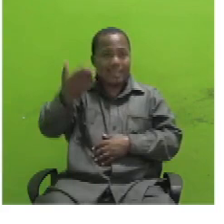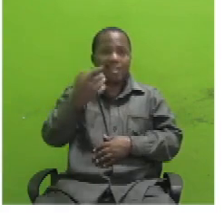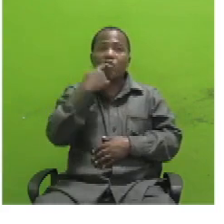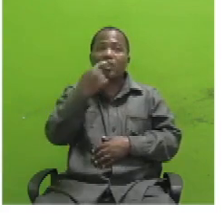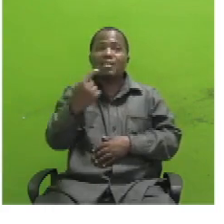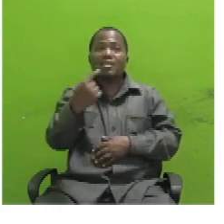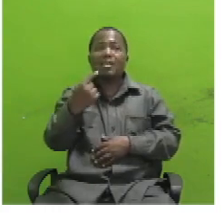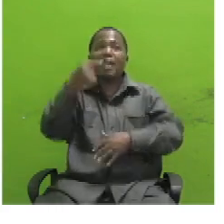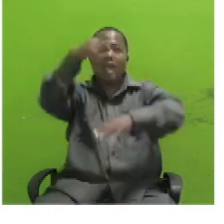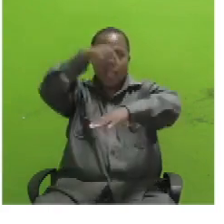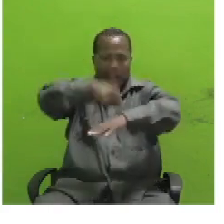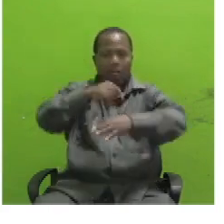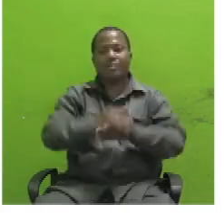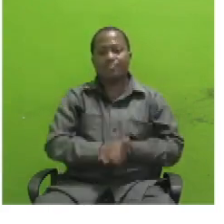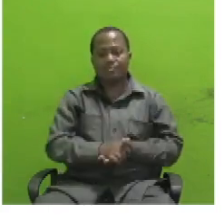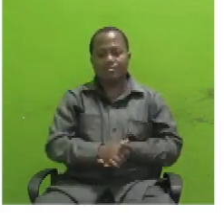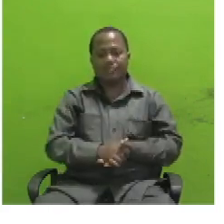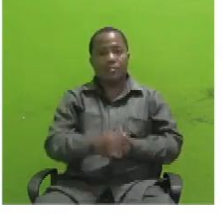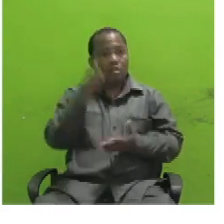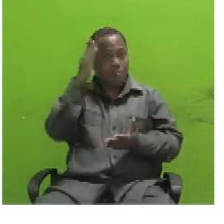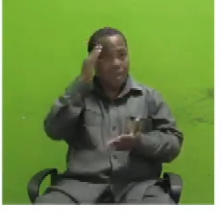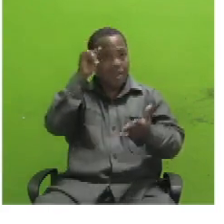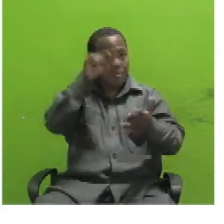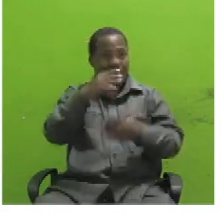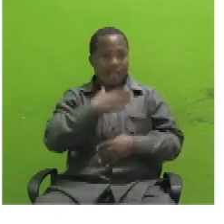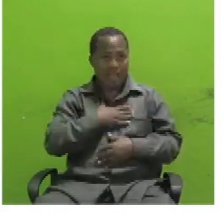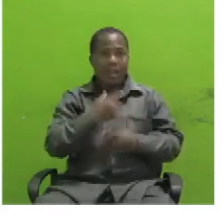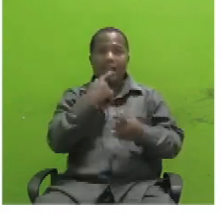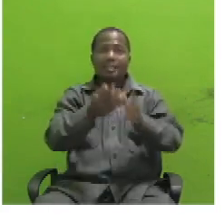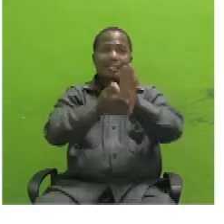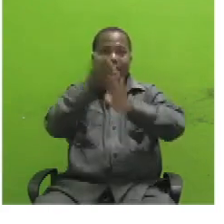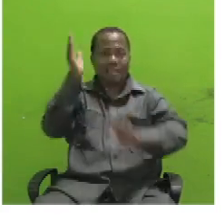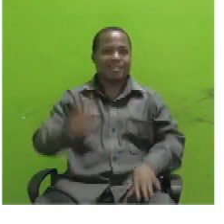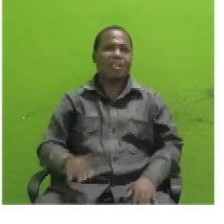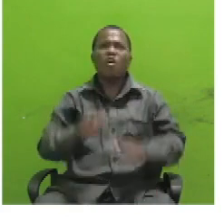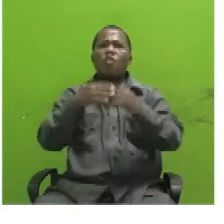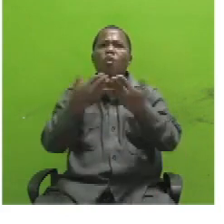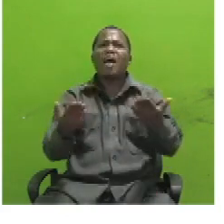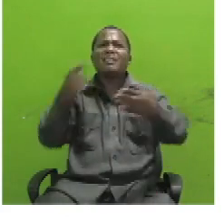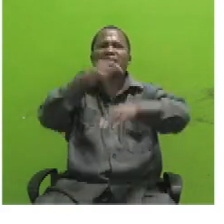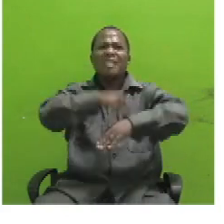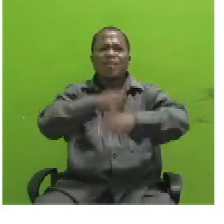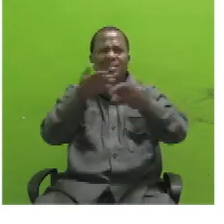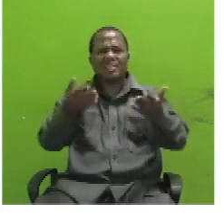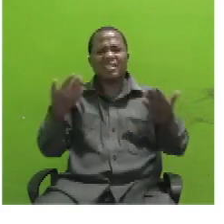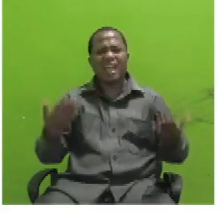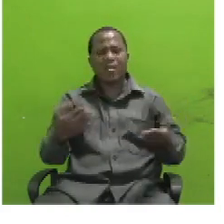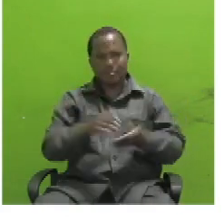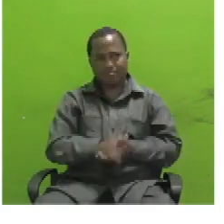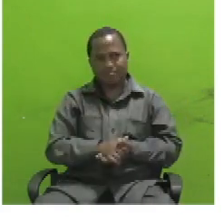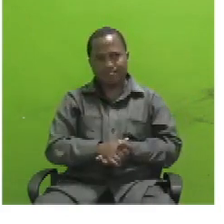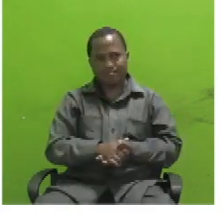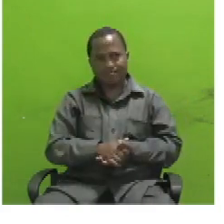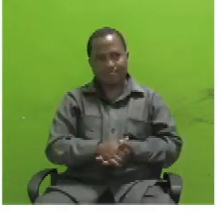tell hours. Do you get my point? Let us start. What time is it now?